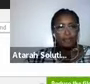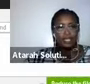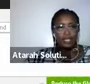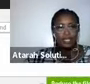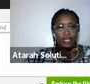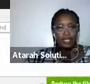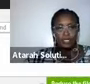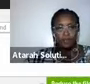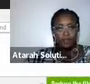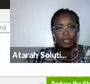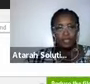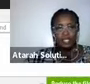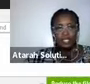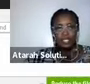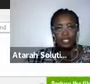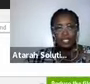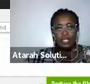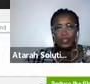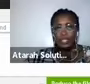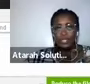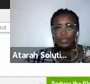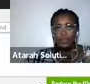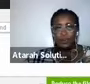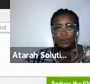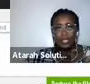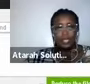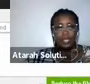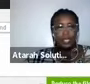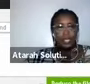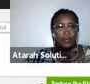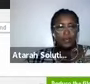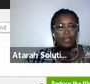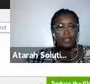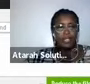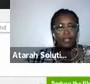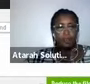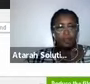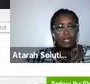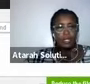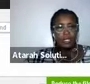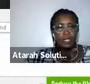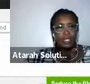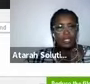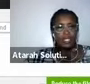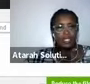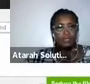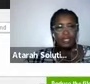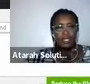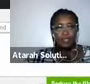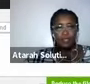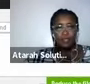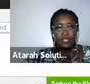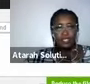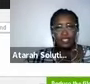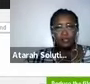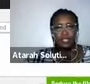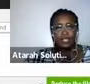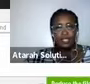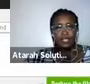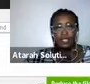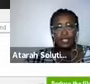there. This is for HRs. Train the trainer is also there. And then we have career development courses. There's assertive and